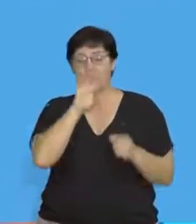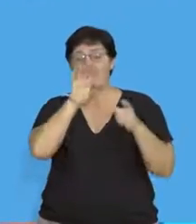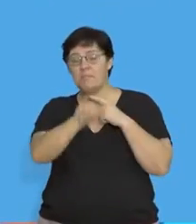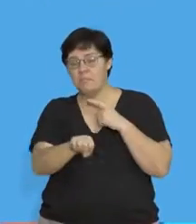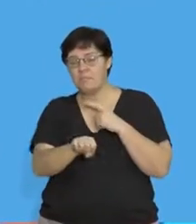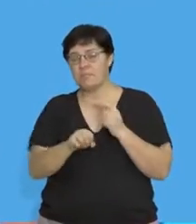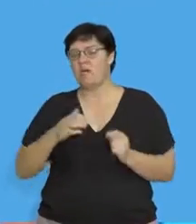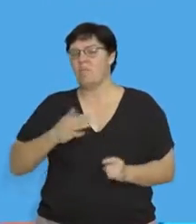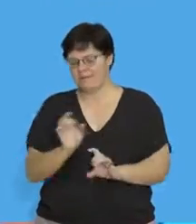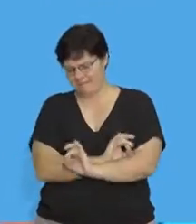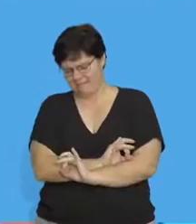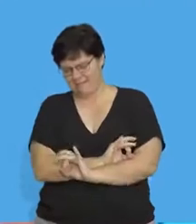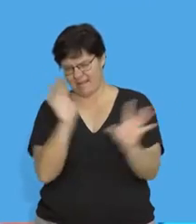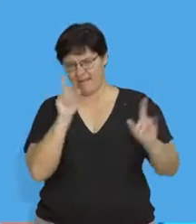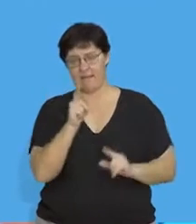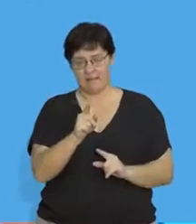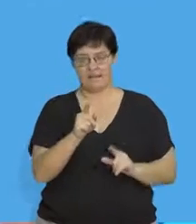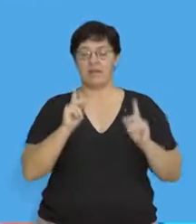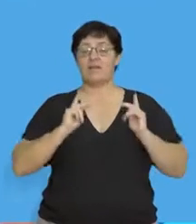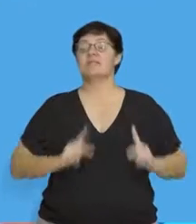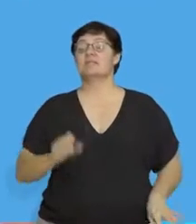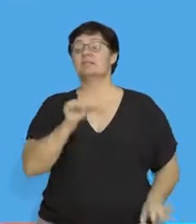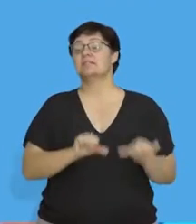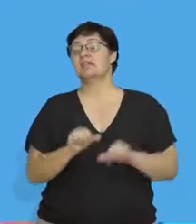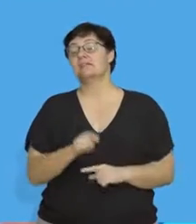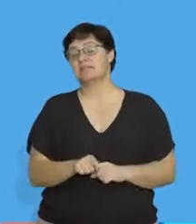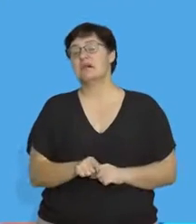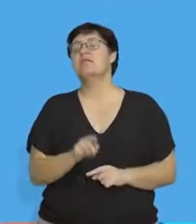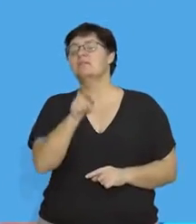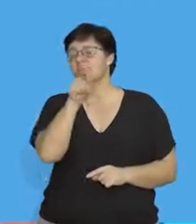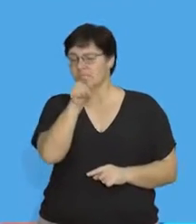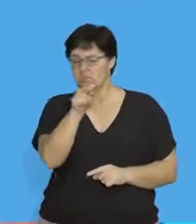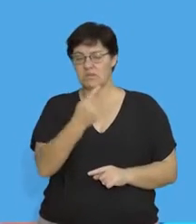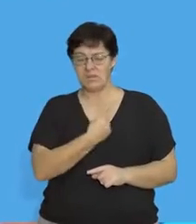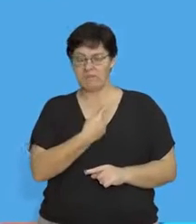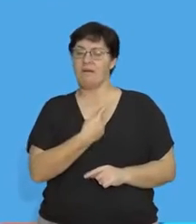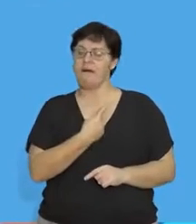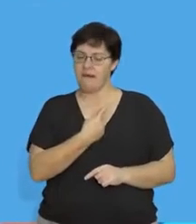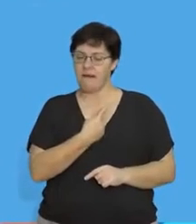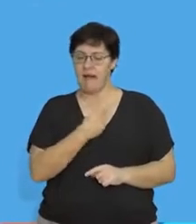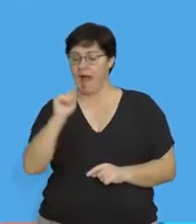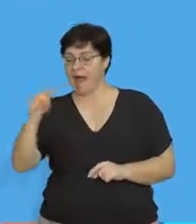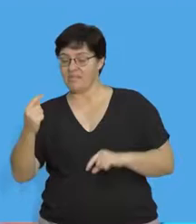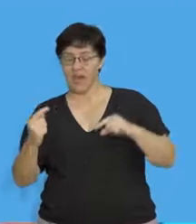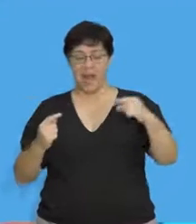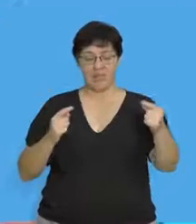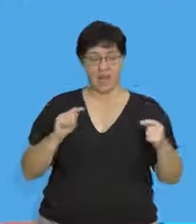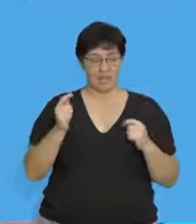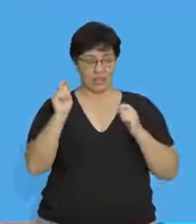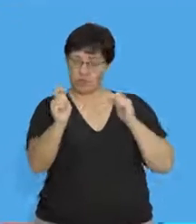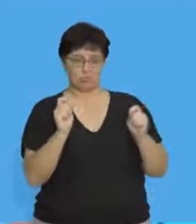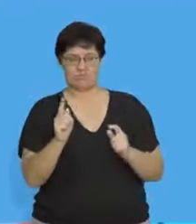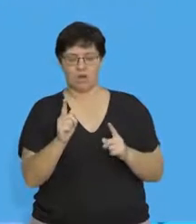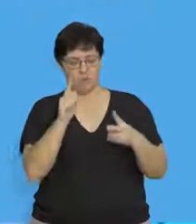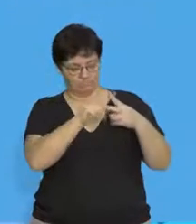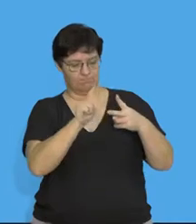to be very clear in physical sciences, we have to make sure that we don't allow anything to change that could influence